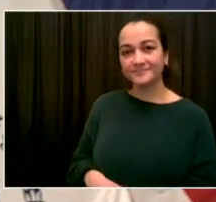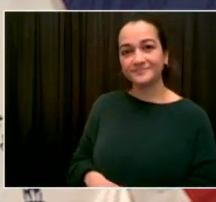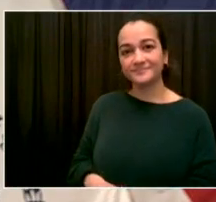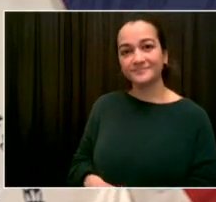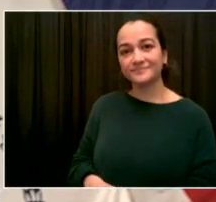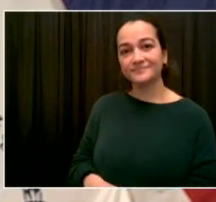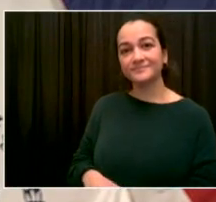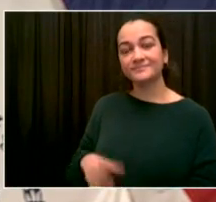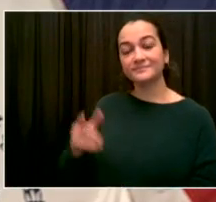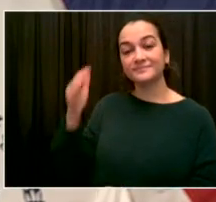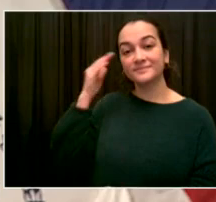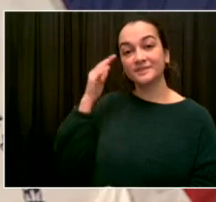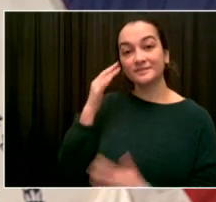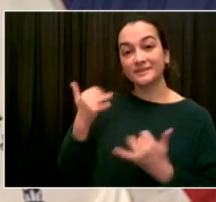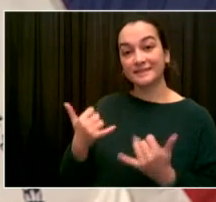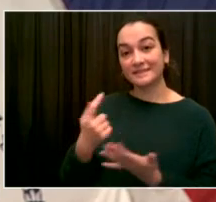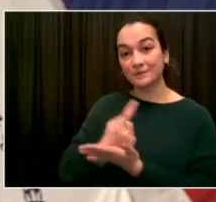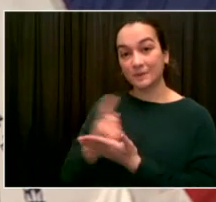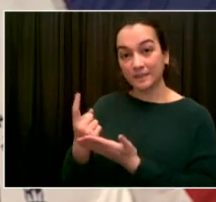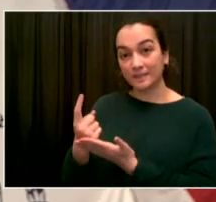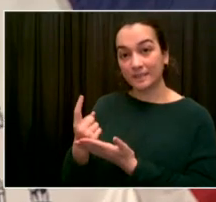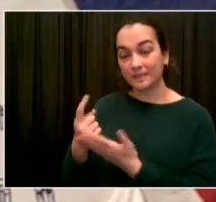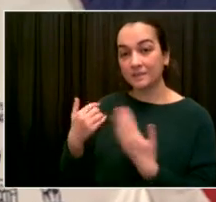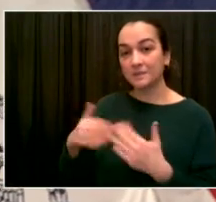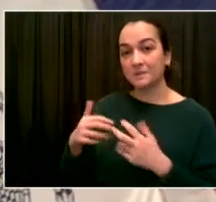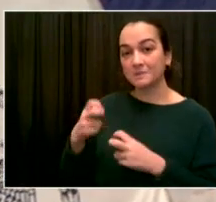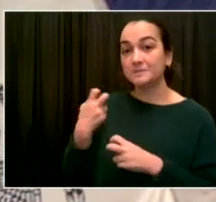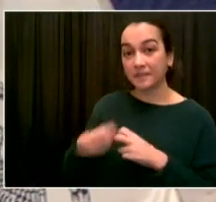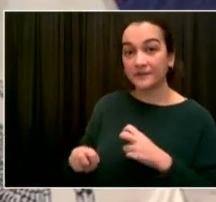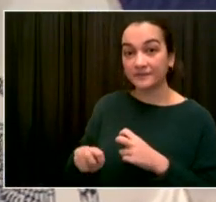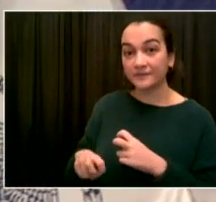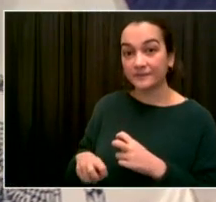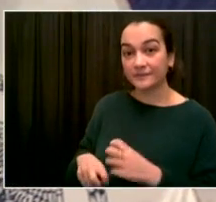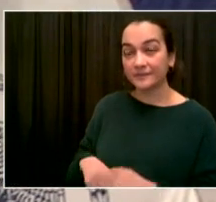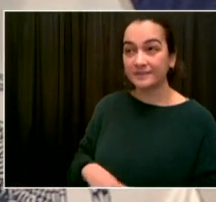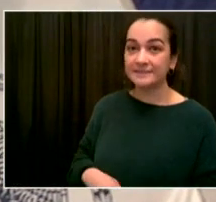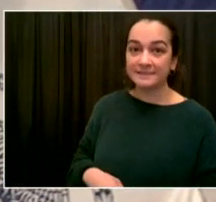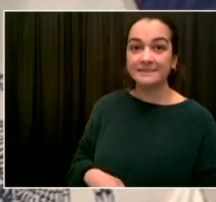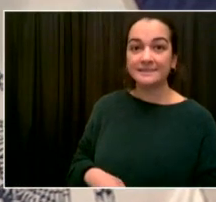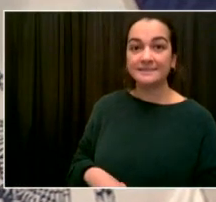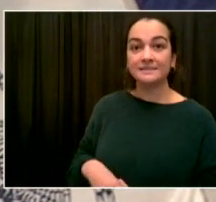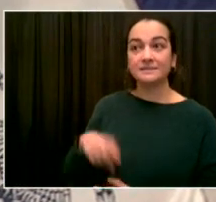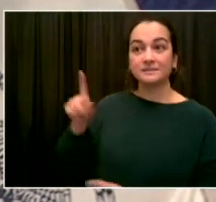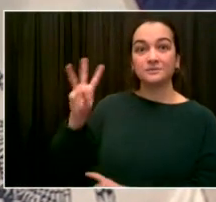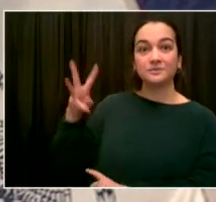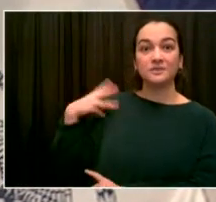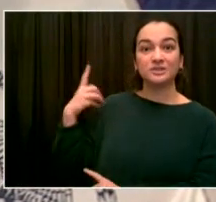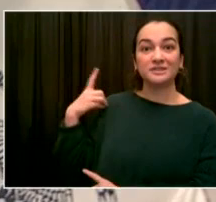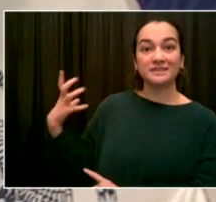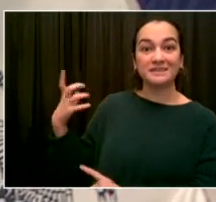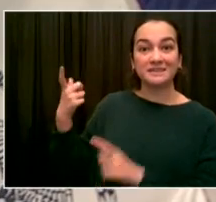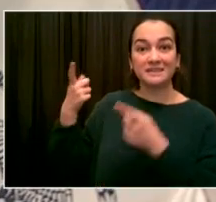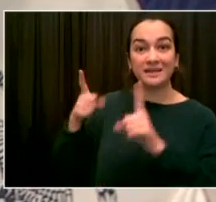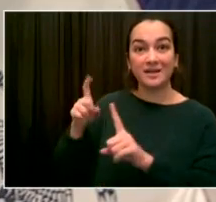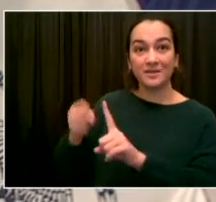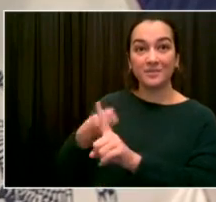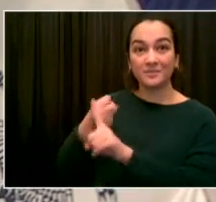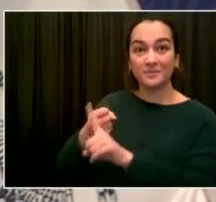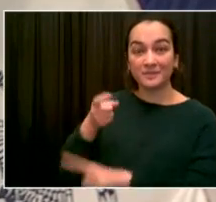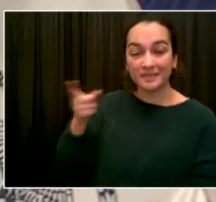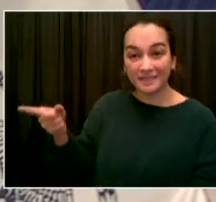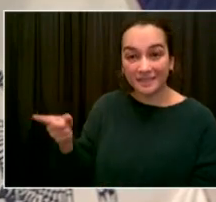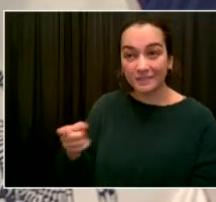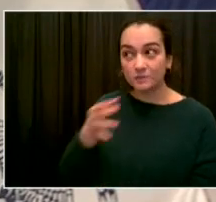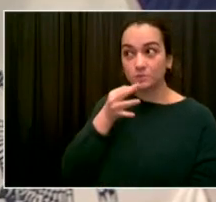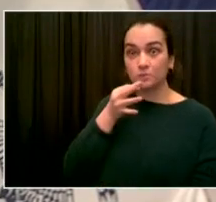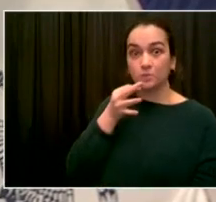down. Yep. From certain things that happened in Washington, but I want to make it a positive. I know you enough to say ball game's